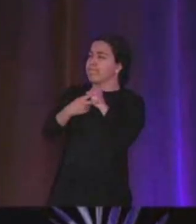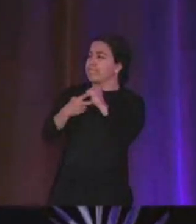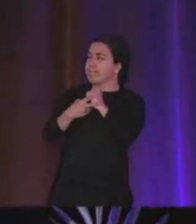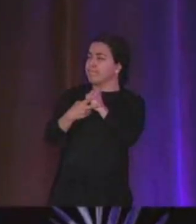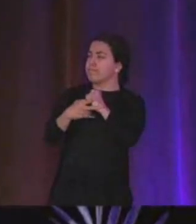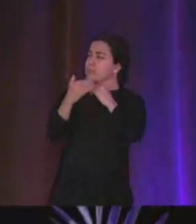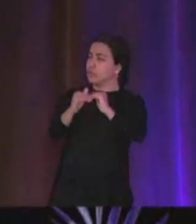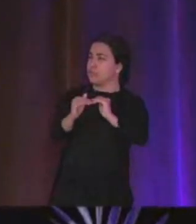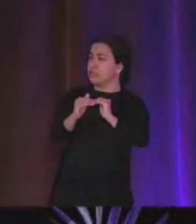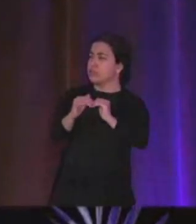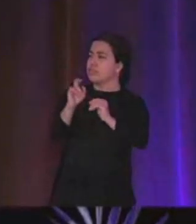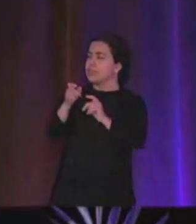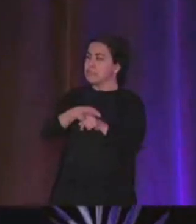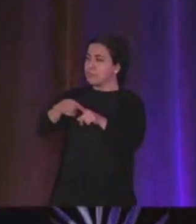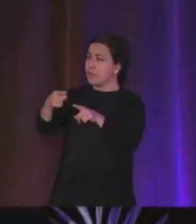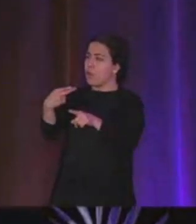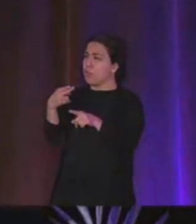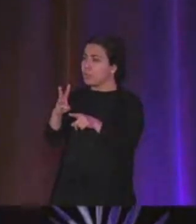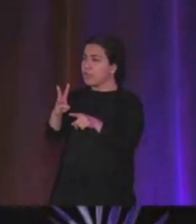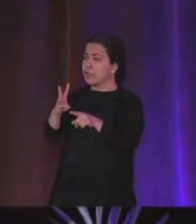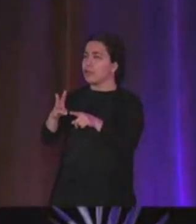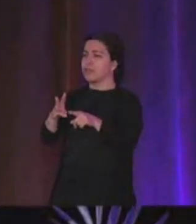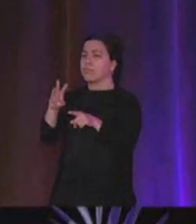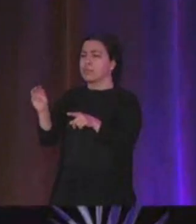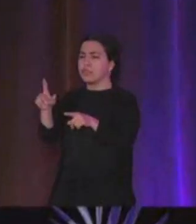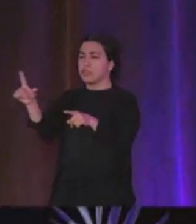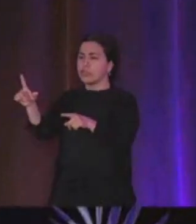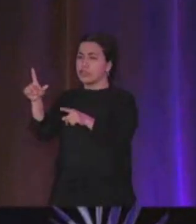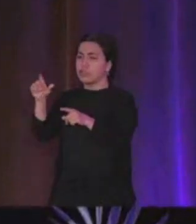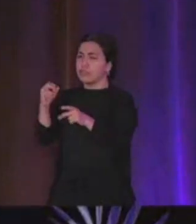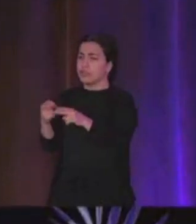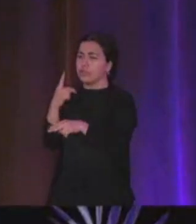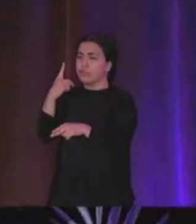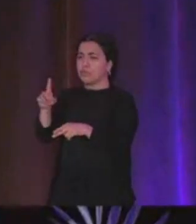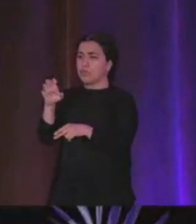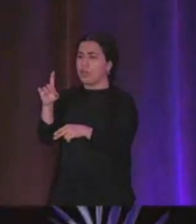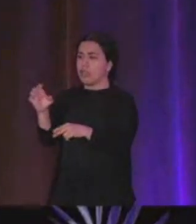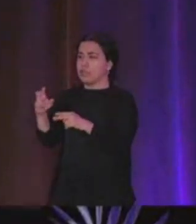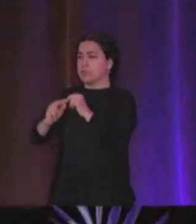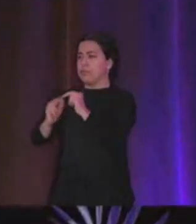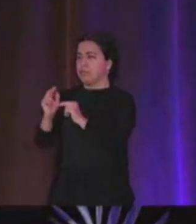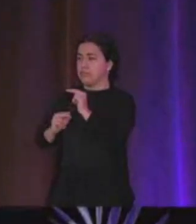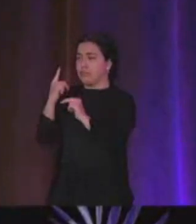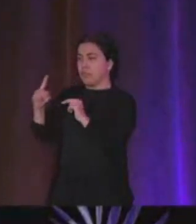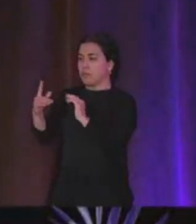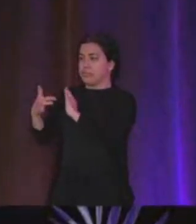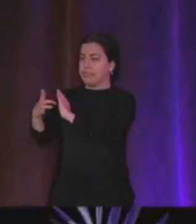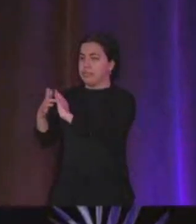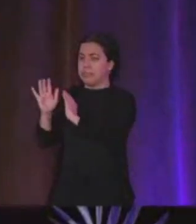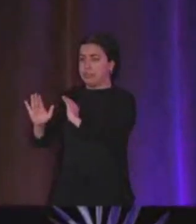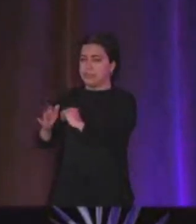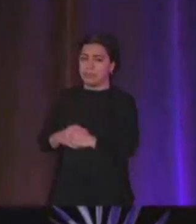/ you need some frameworks which are already prevalent in the machine learning that you can use for the building the models on the edge devices.